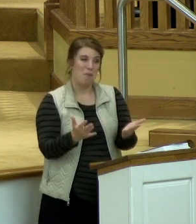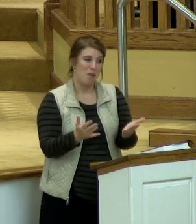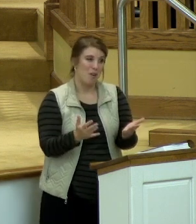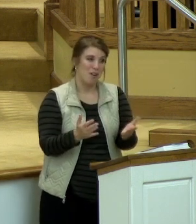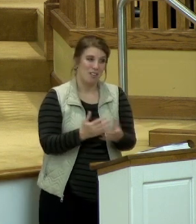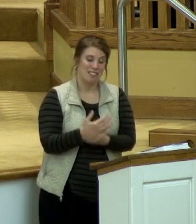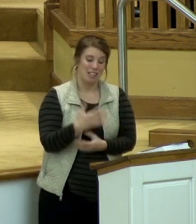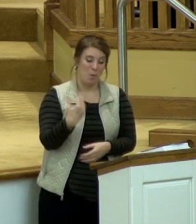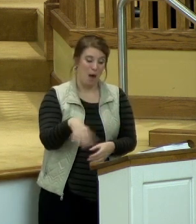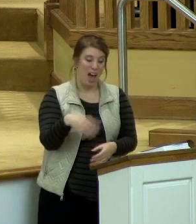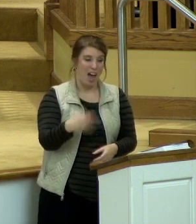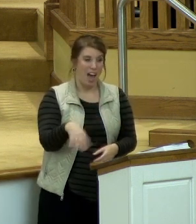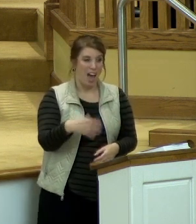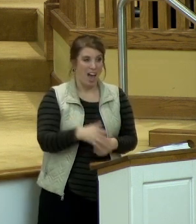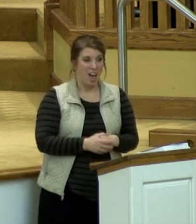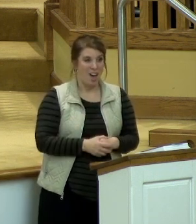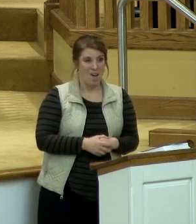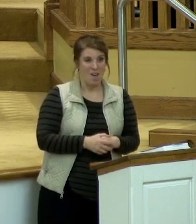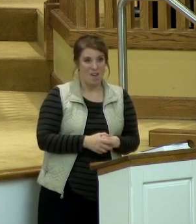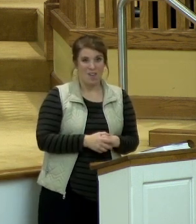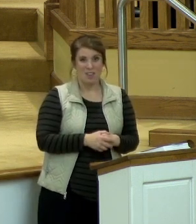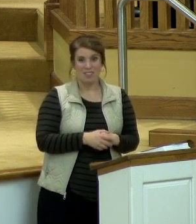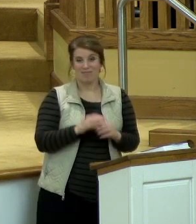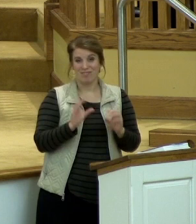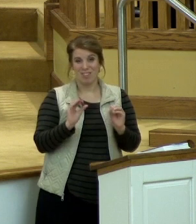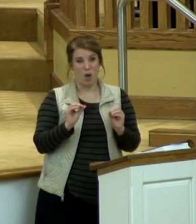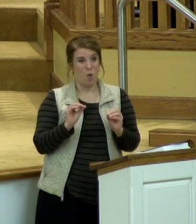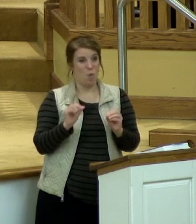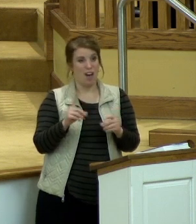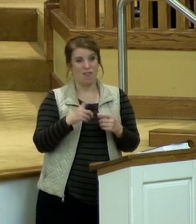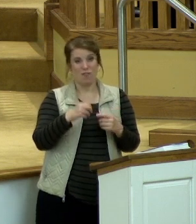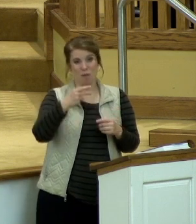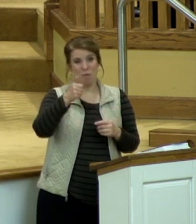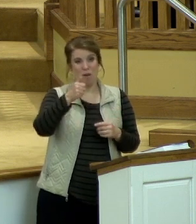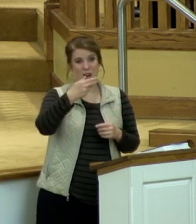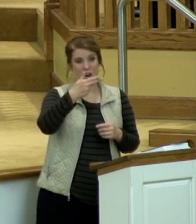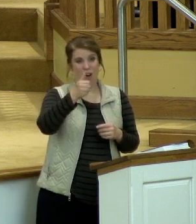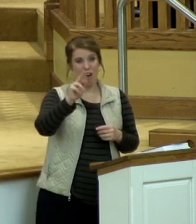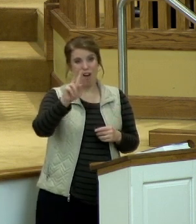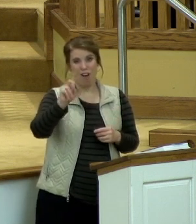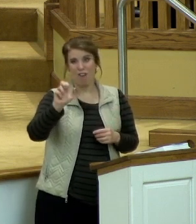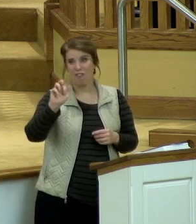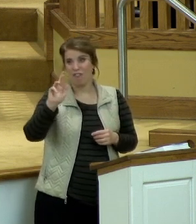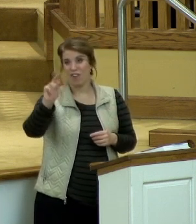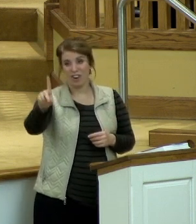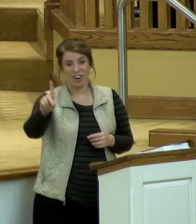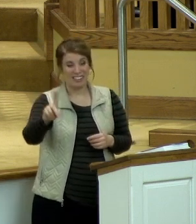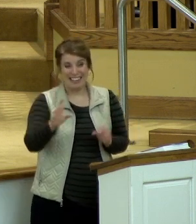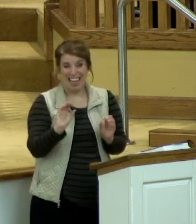and you go, wow, you know, wasn't anybody from Harvard or nothing. And